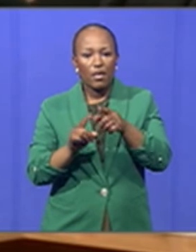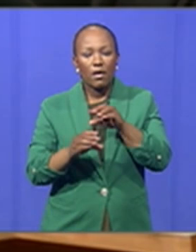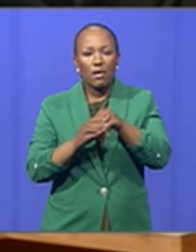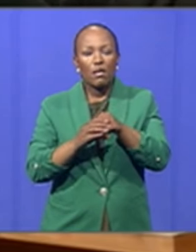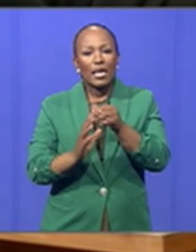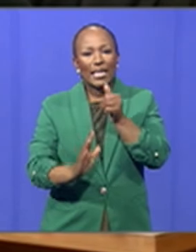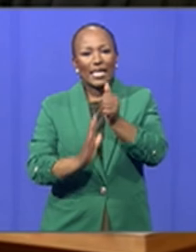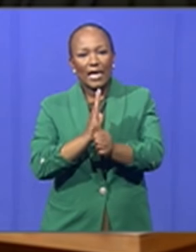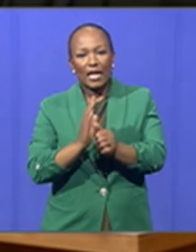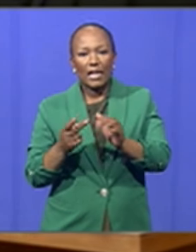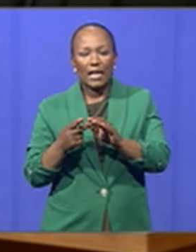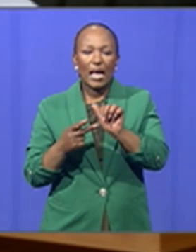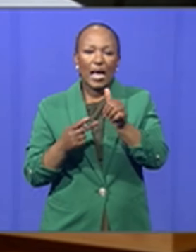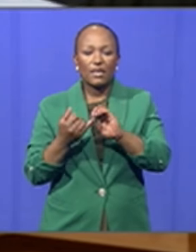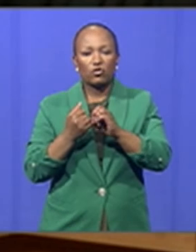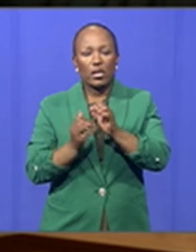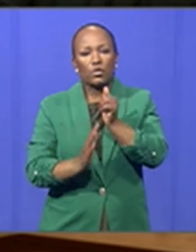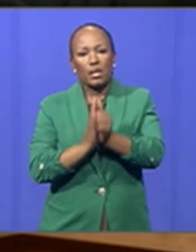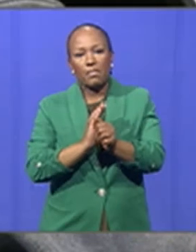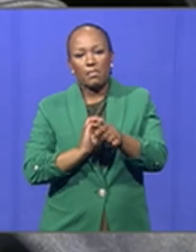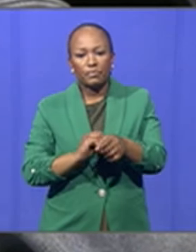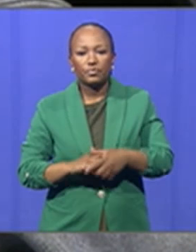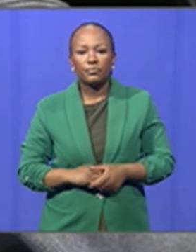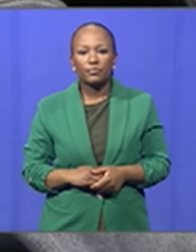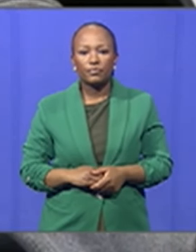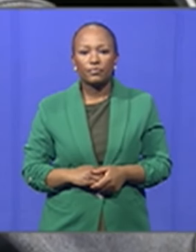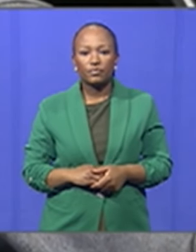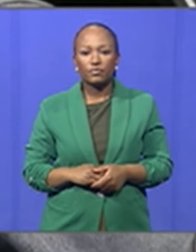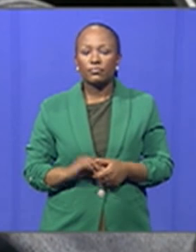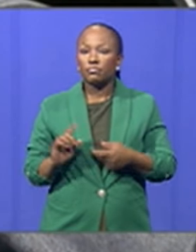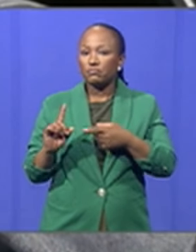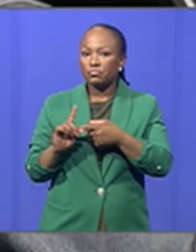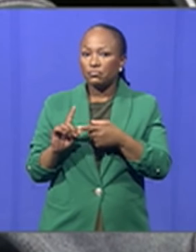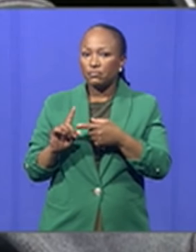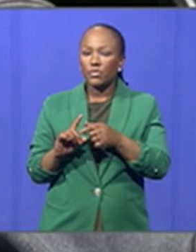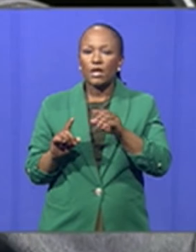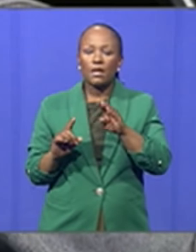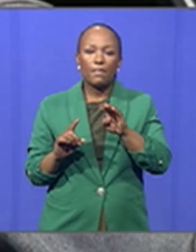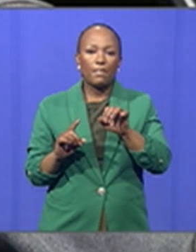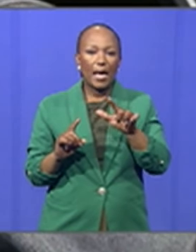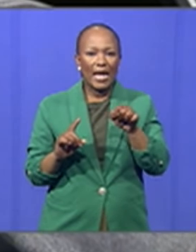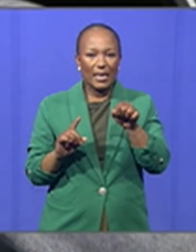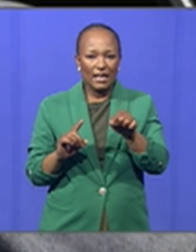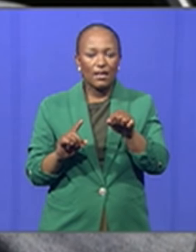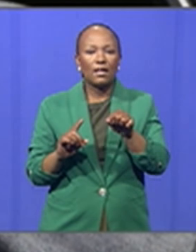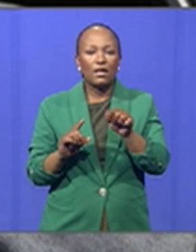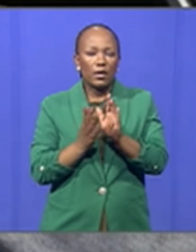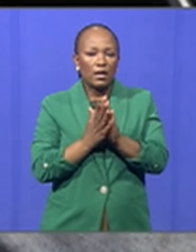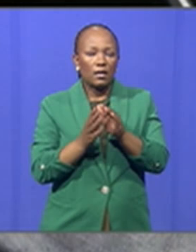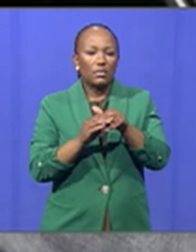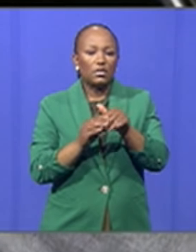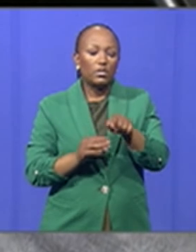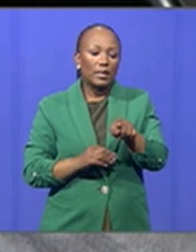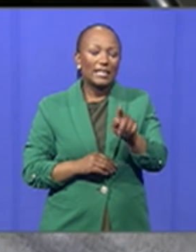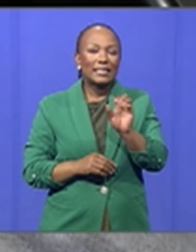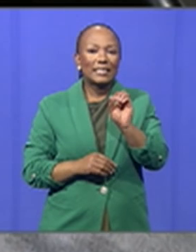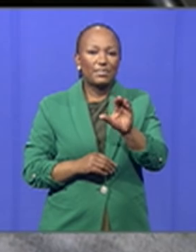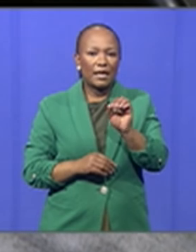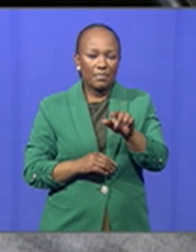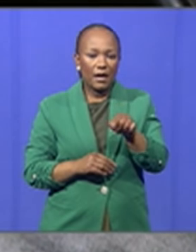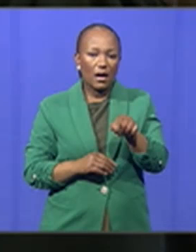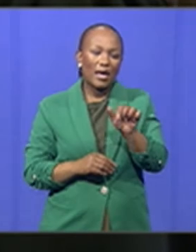polao le maiteko a polao molatong wo. O kgatong ya go dira kgopelo ya pele go megopelo ya gagwe e tla thieletšwa ka Setemere go